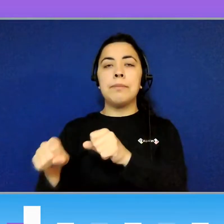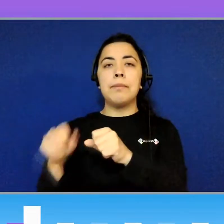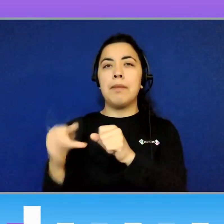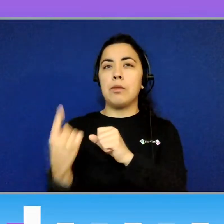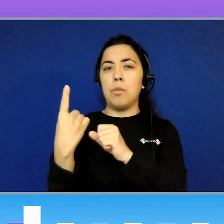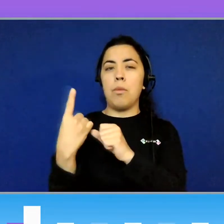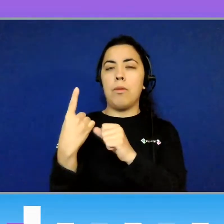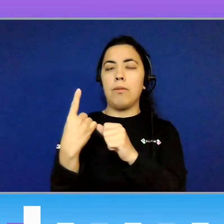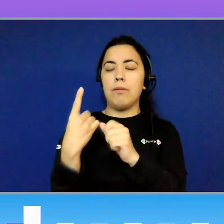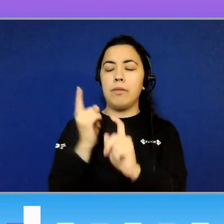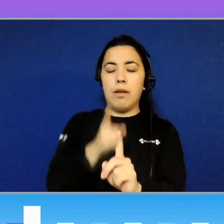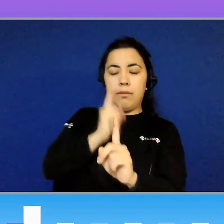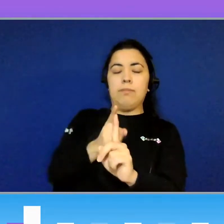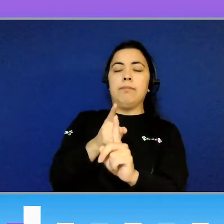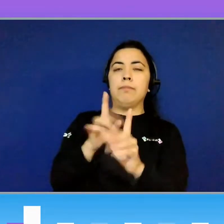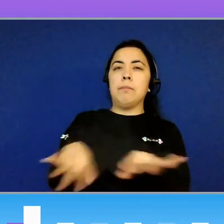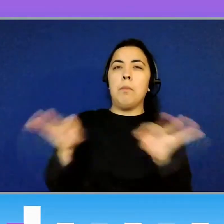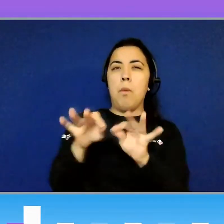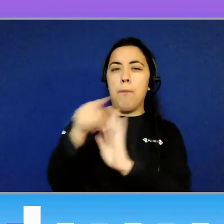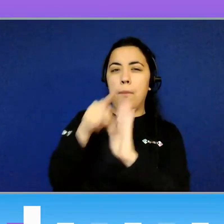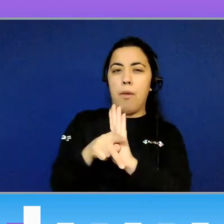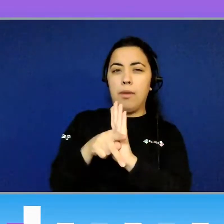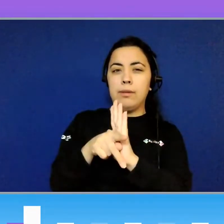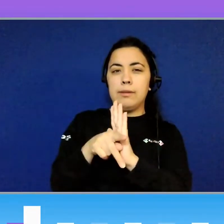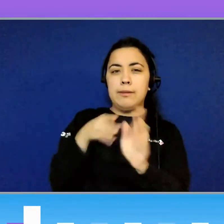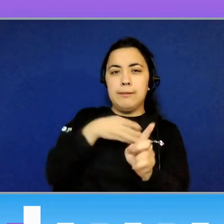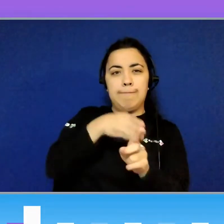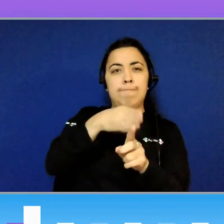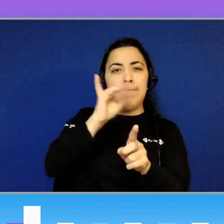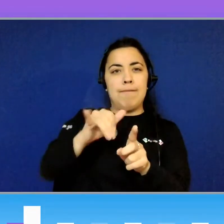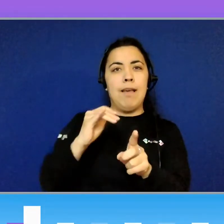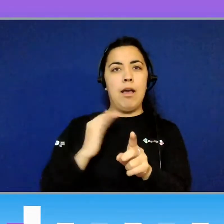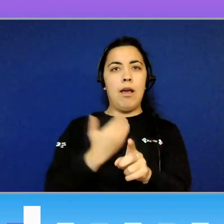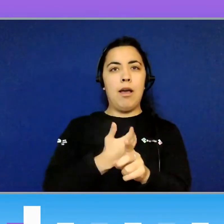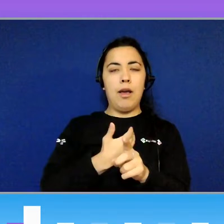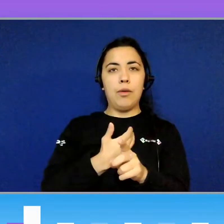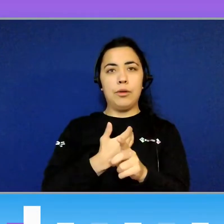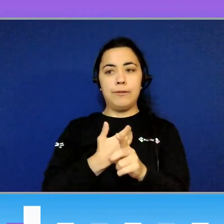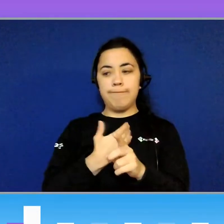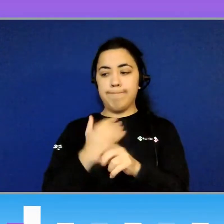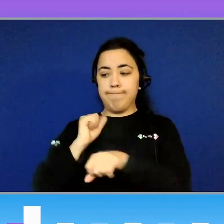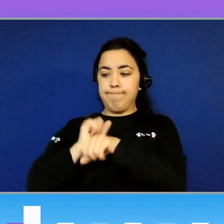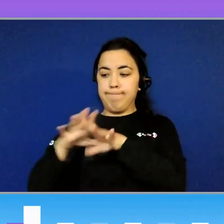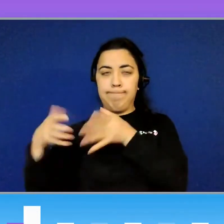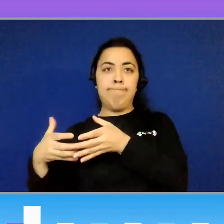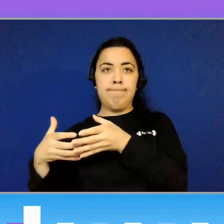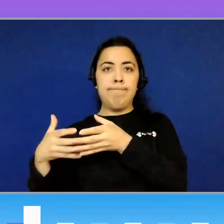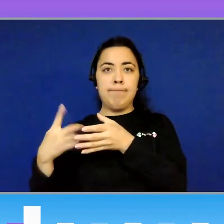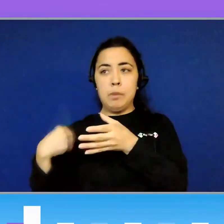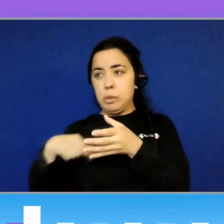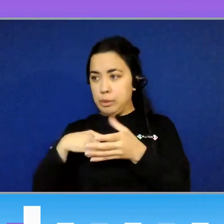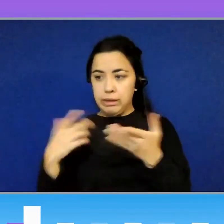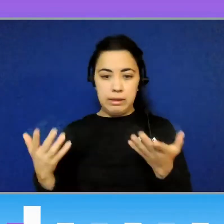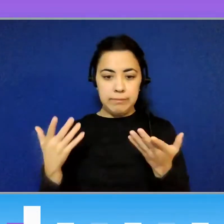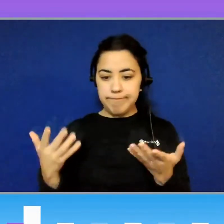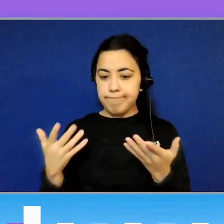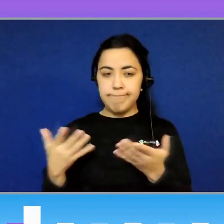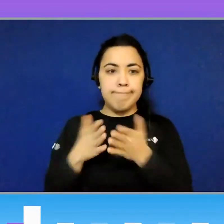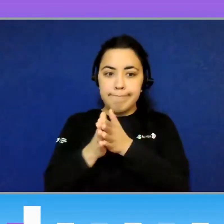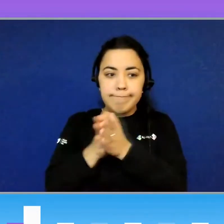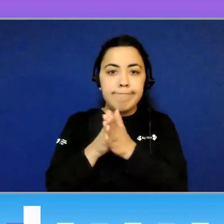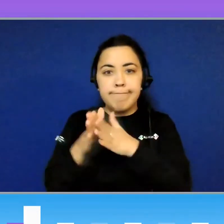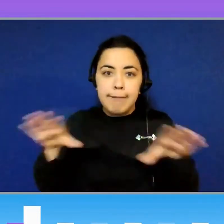core policy areas that our constituency is obviously very active on,